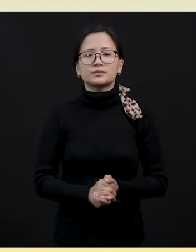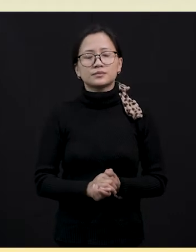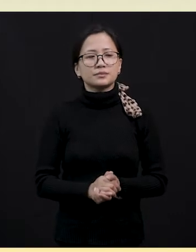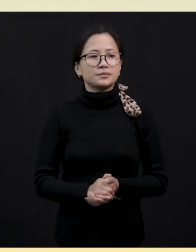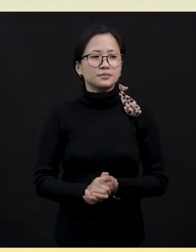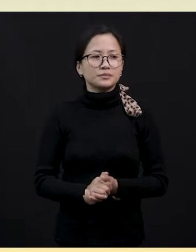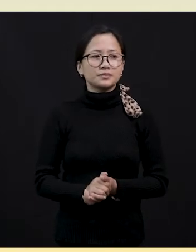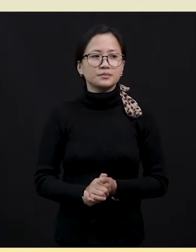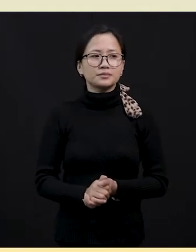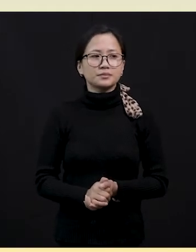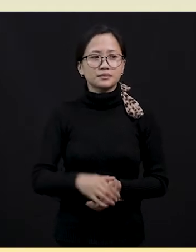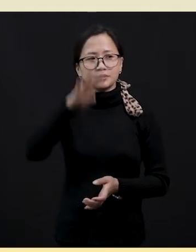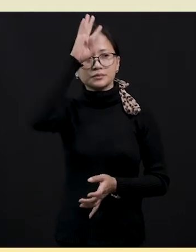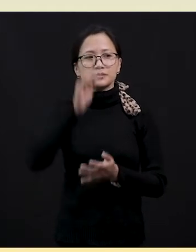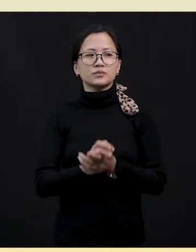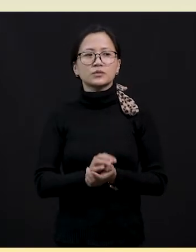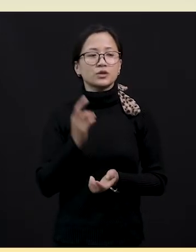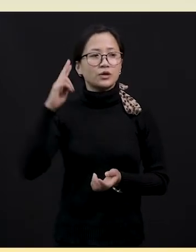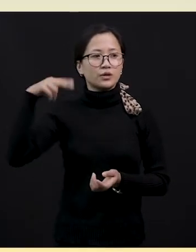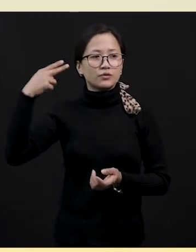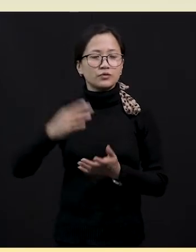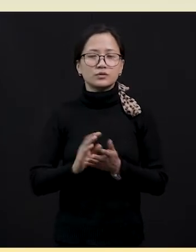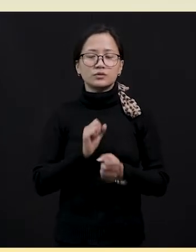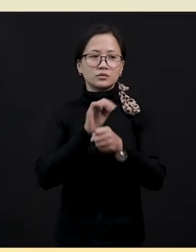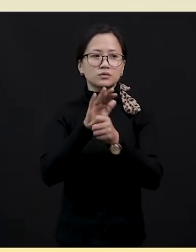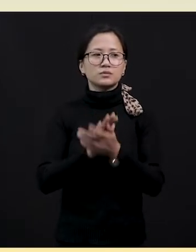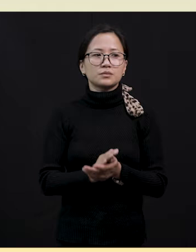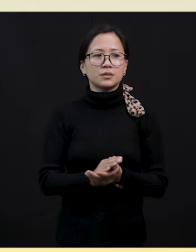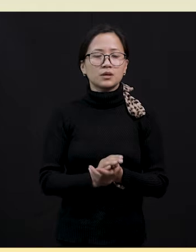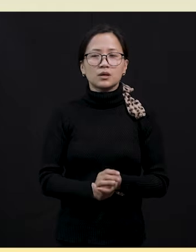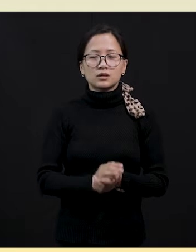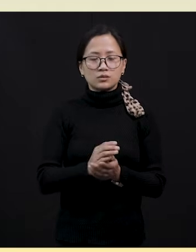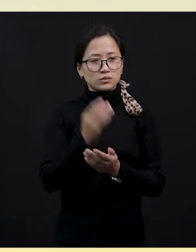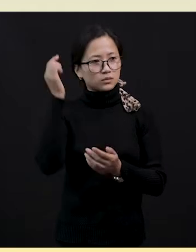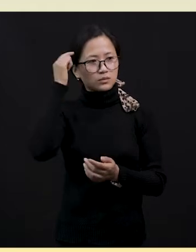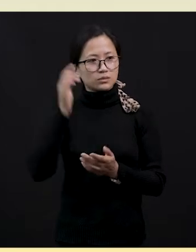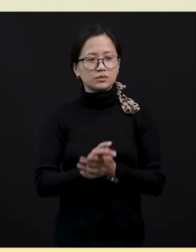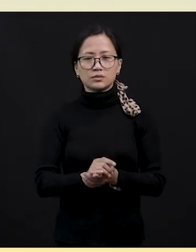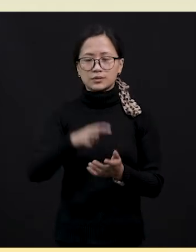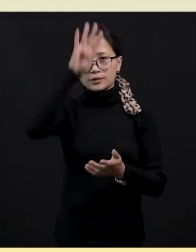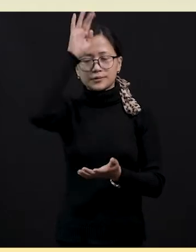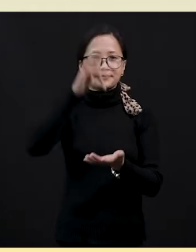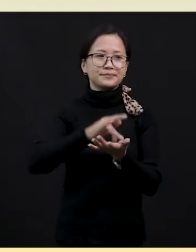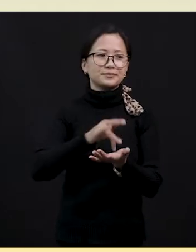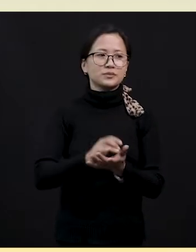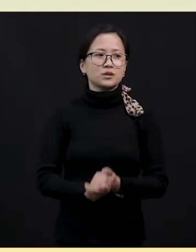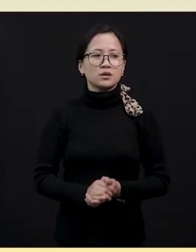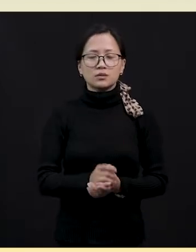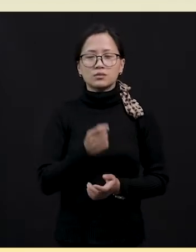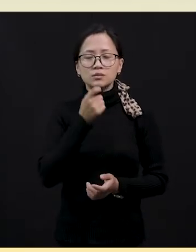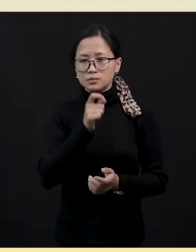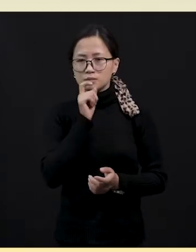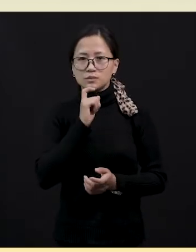do. So the king therefore sent messengers throughout his kingdom, and he thought that I'm going to send people